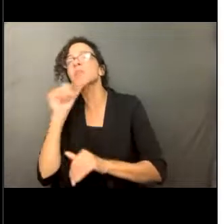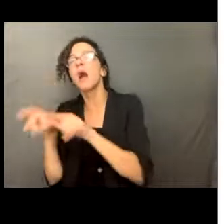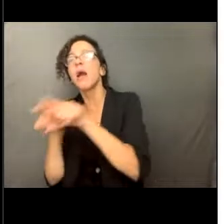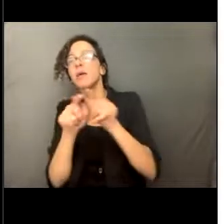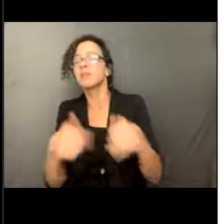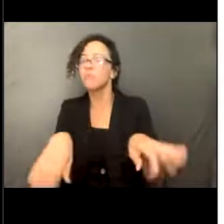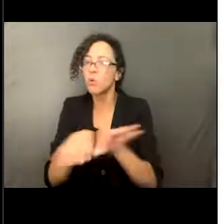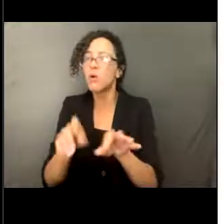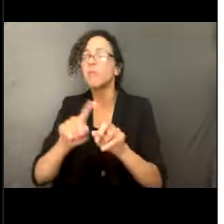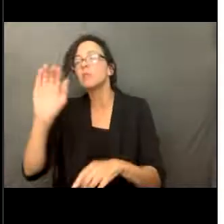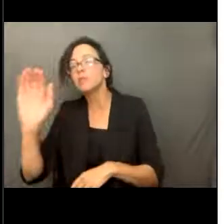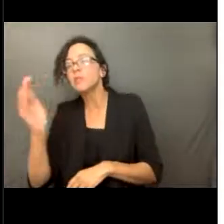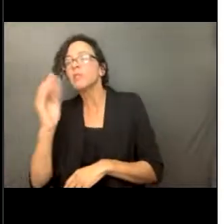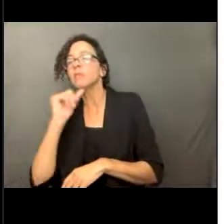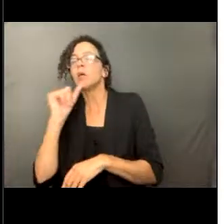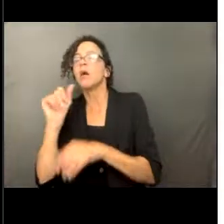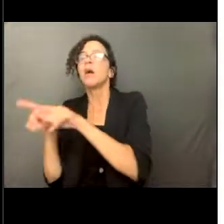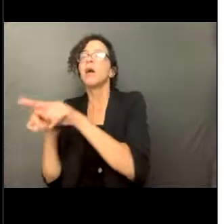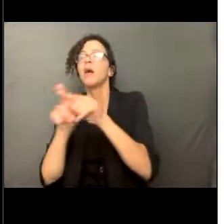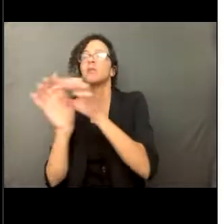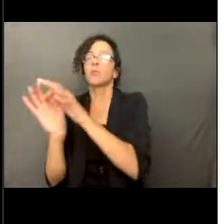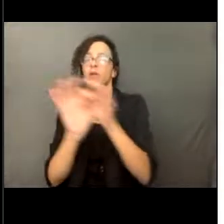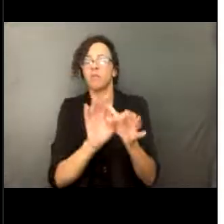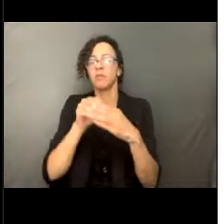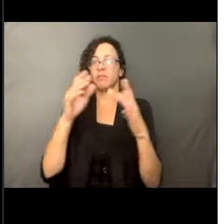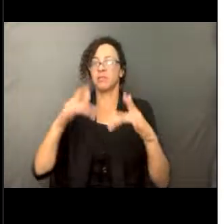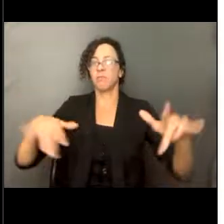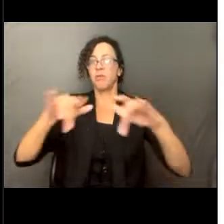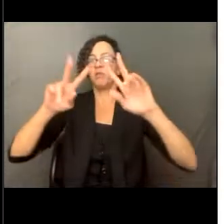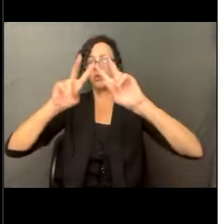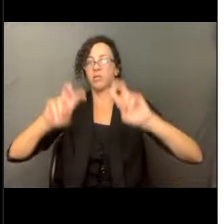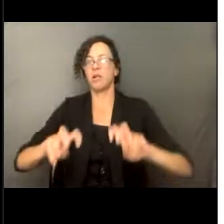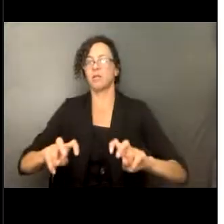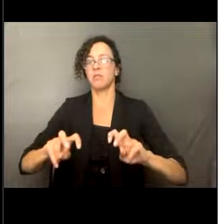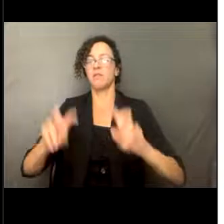relevant in a spatial analysis framework. And then I covered the